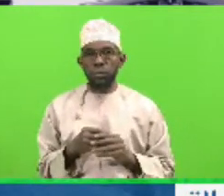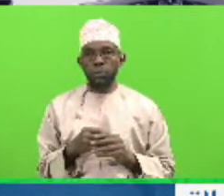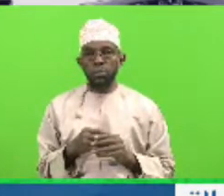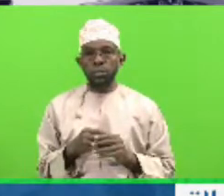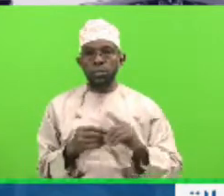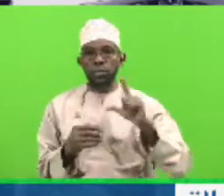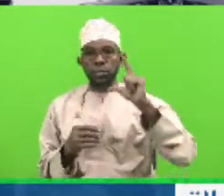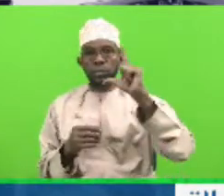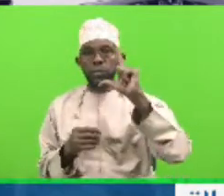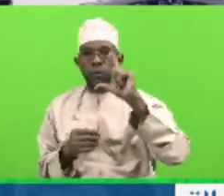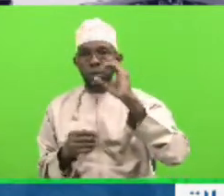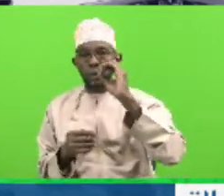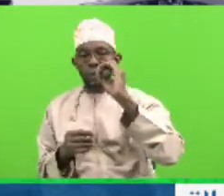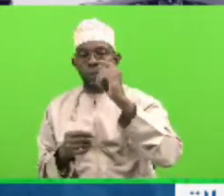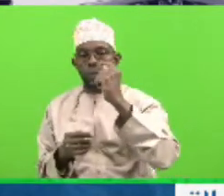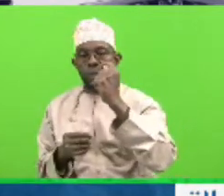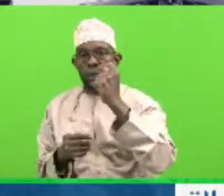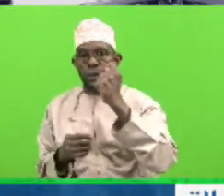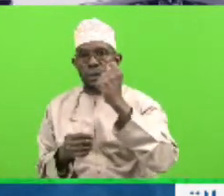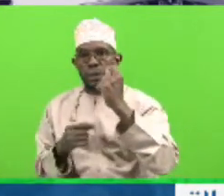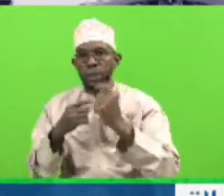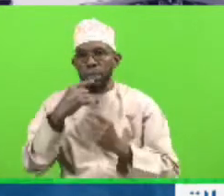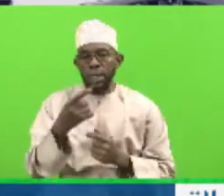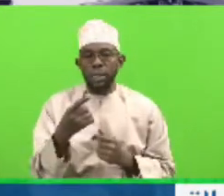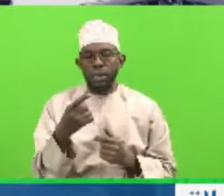Lot is telling them,